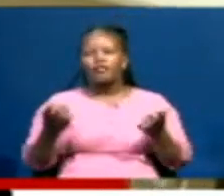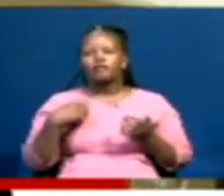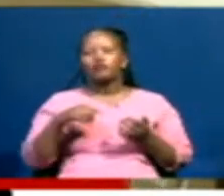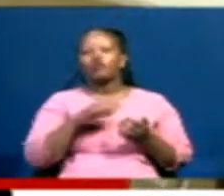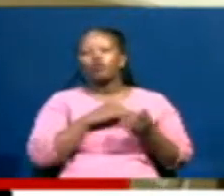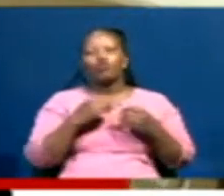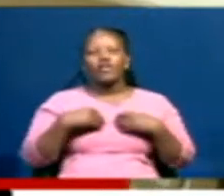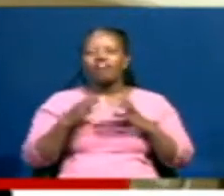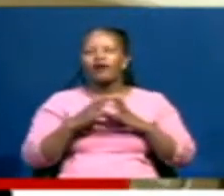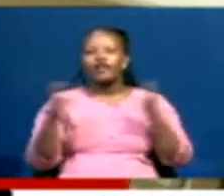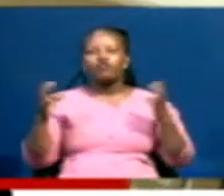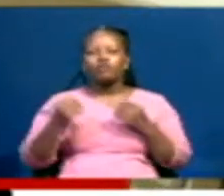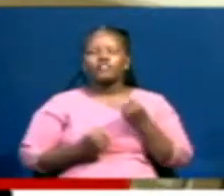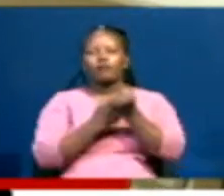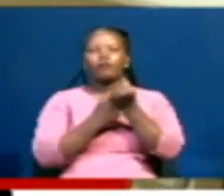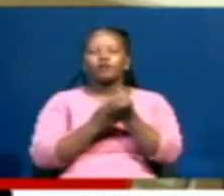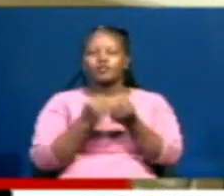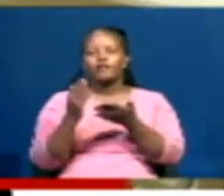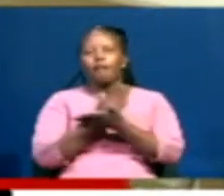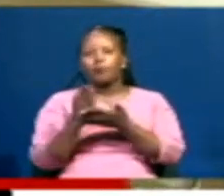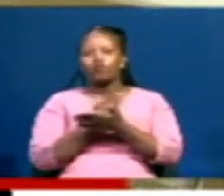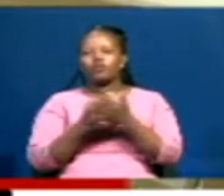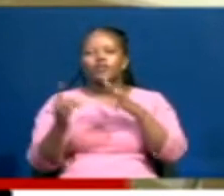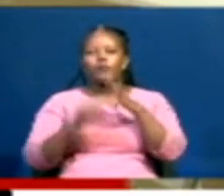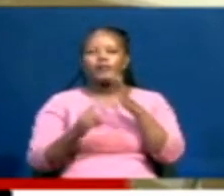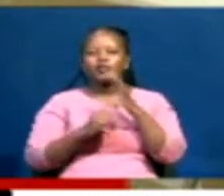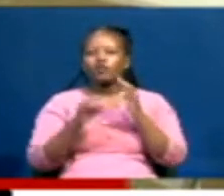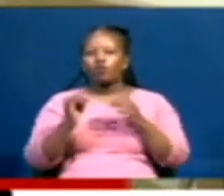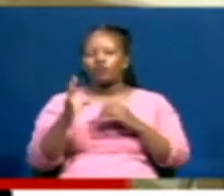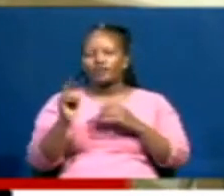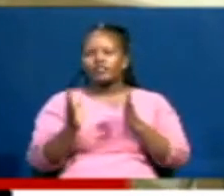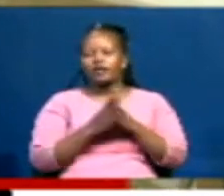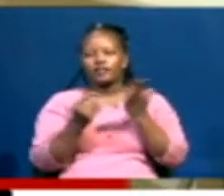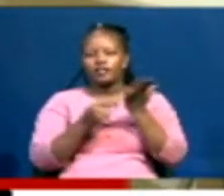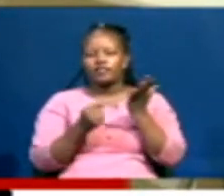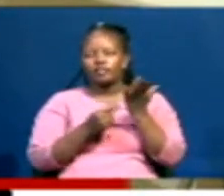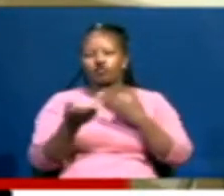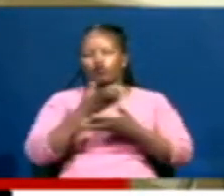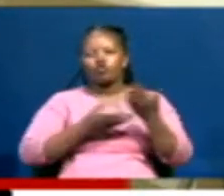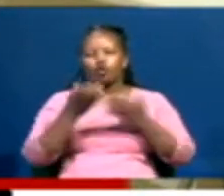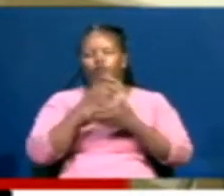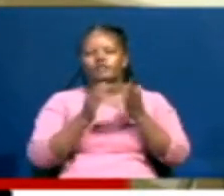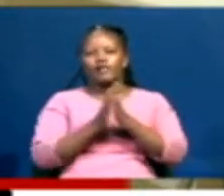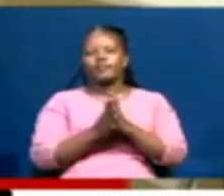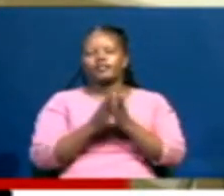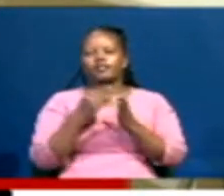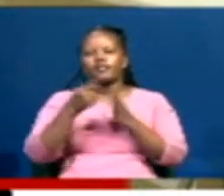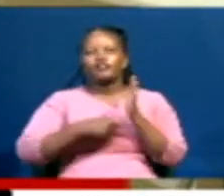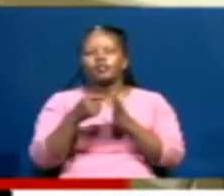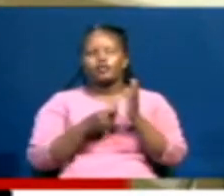and collaboration area between Ministry of ICT and Digital Economy and also the Ministry of Industry, Trade and